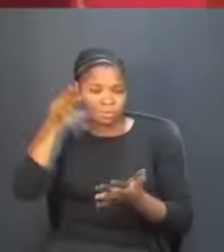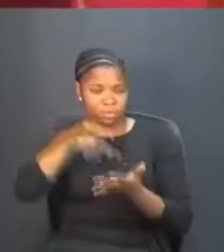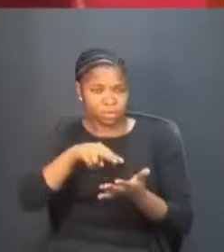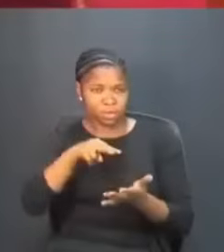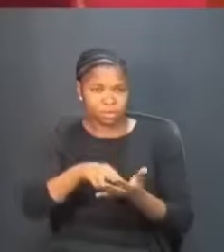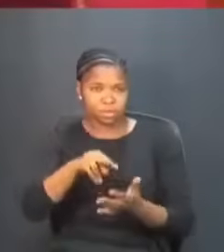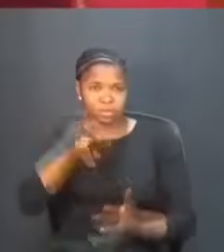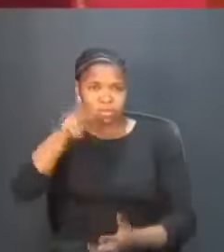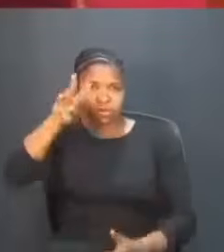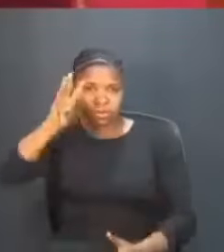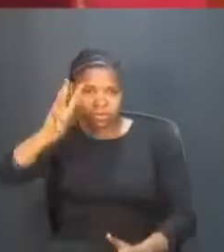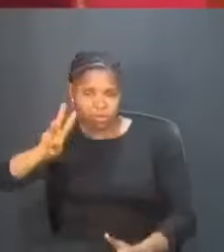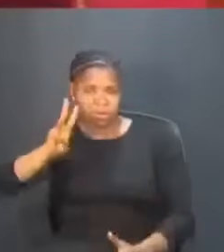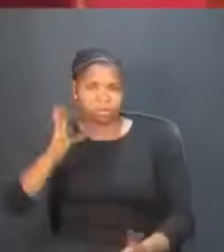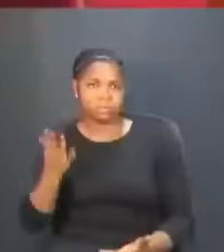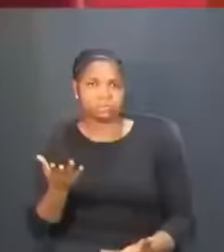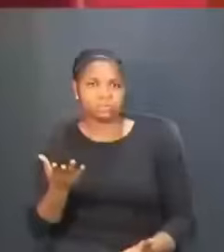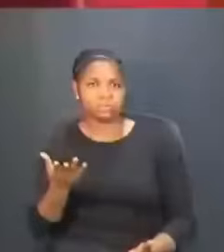you know this.